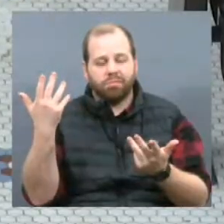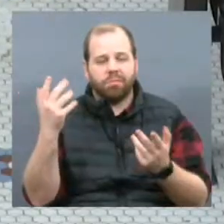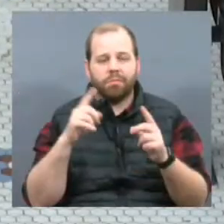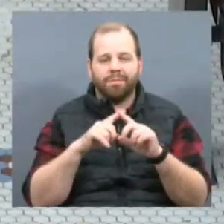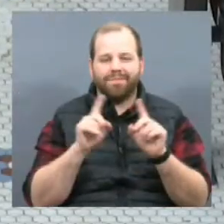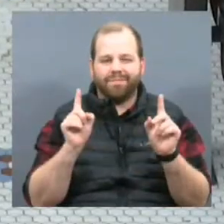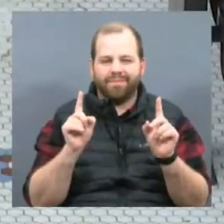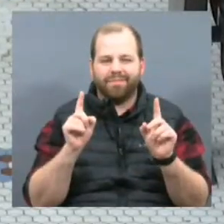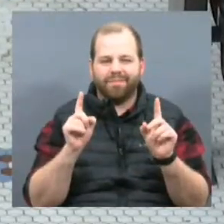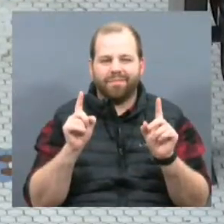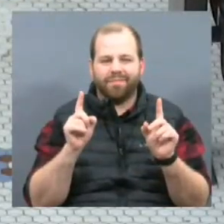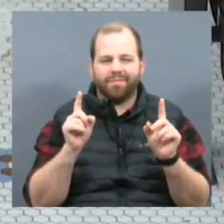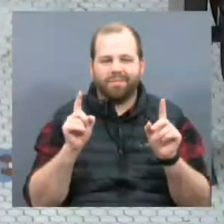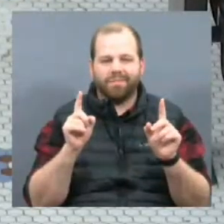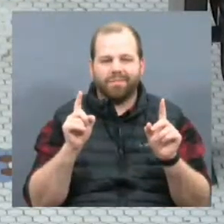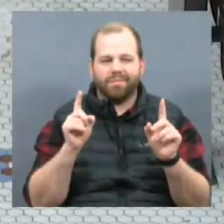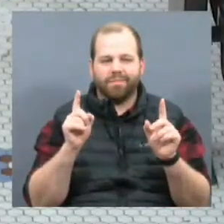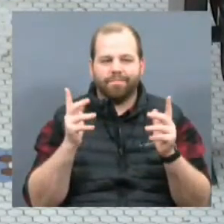but